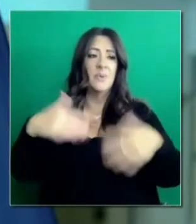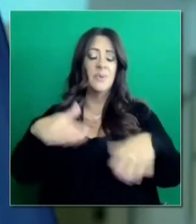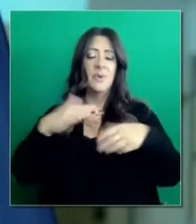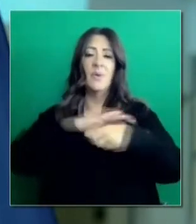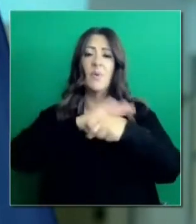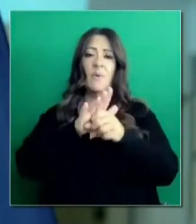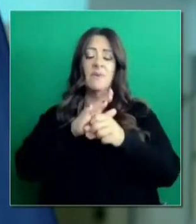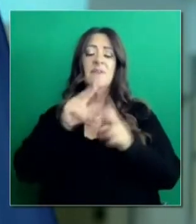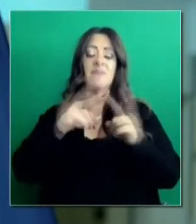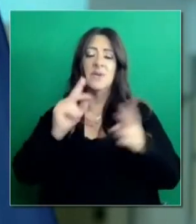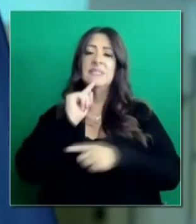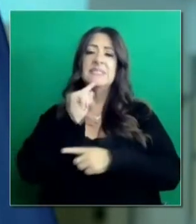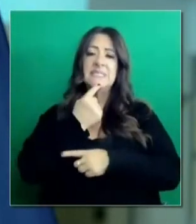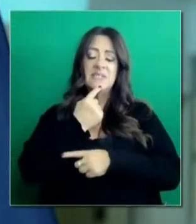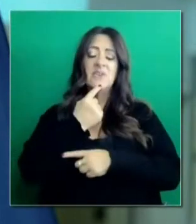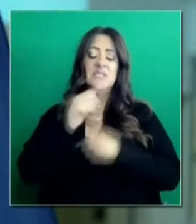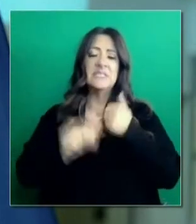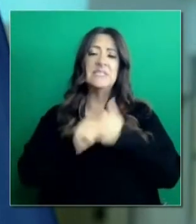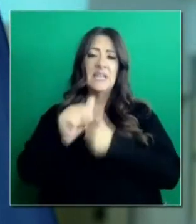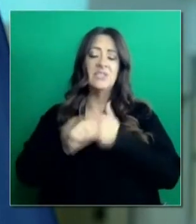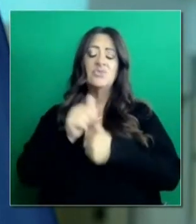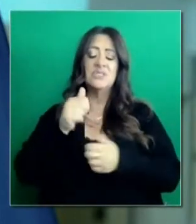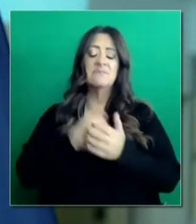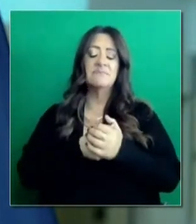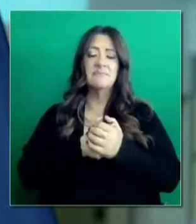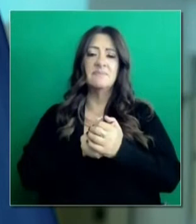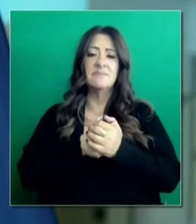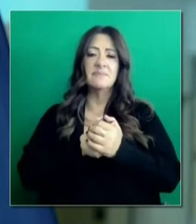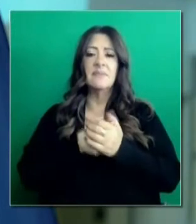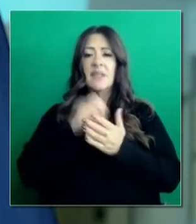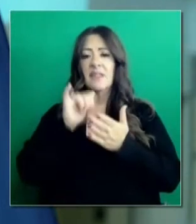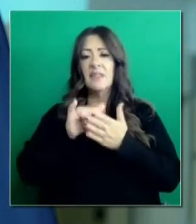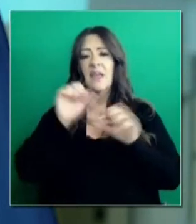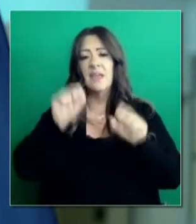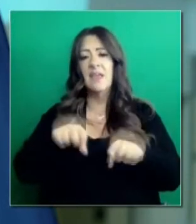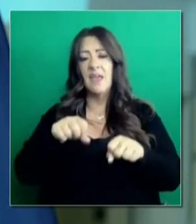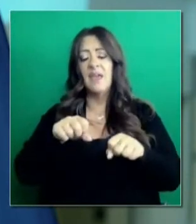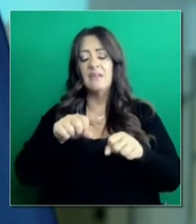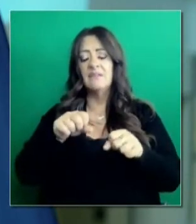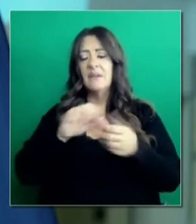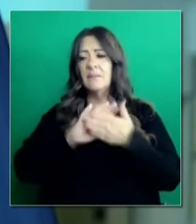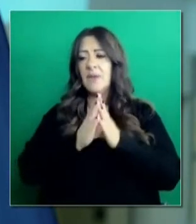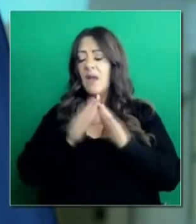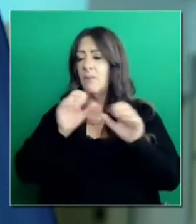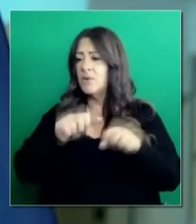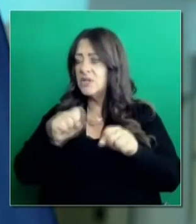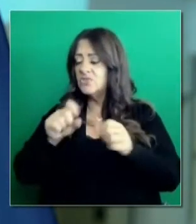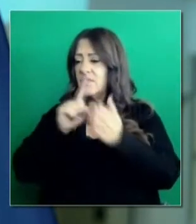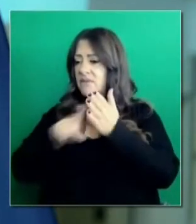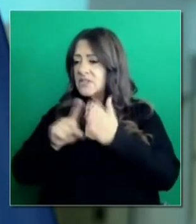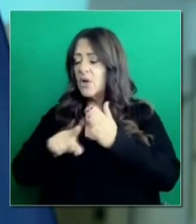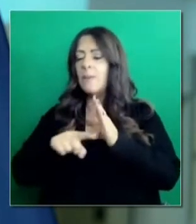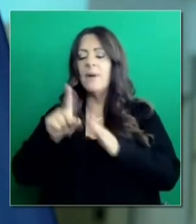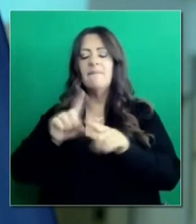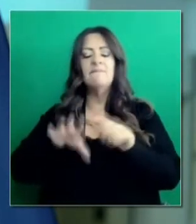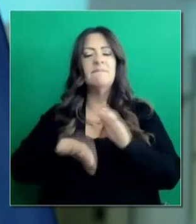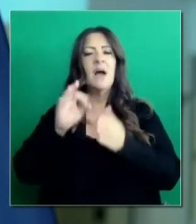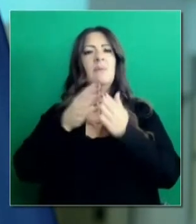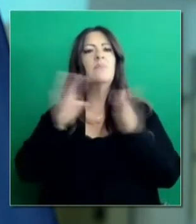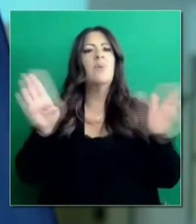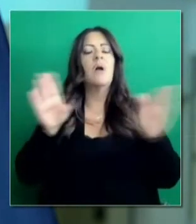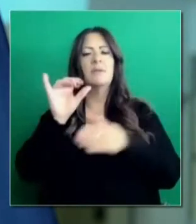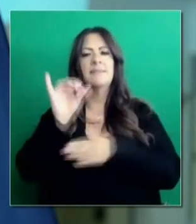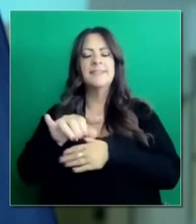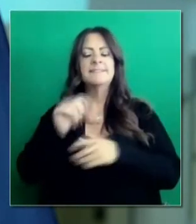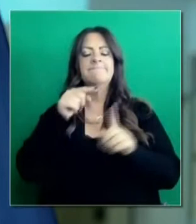be, either related to potential issues that are being investigated in that case or just more broadly to the disease